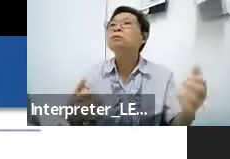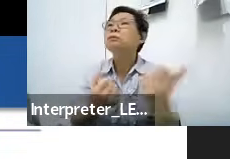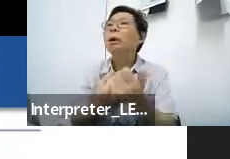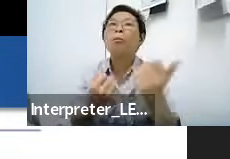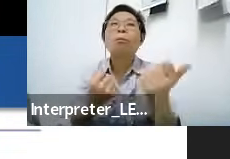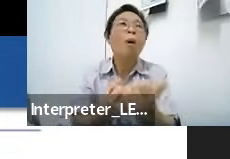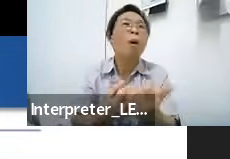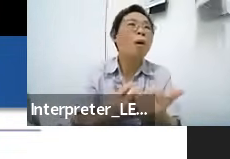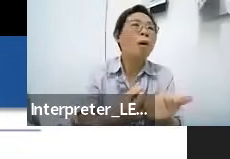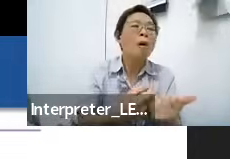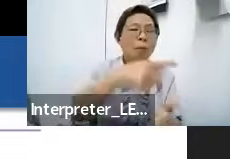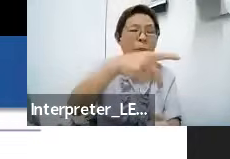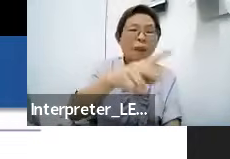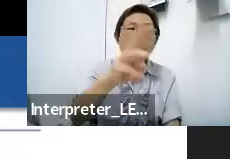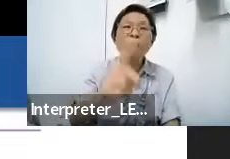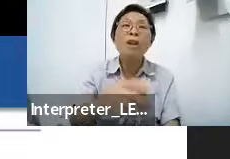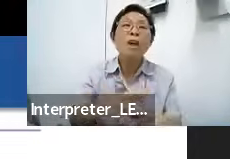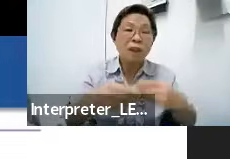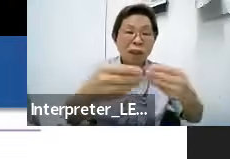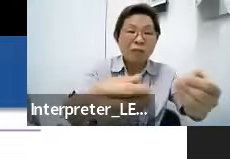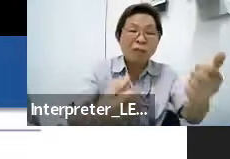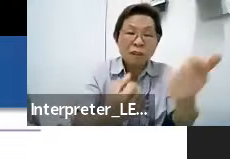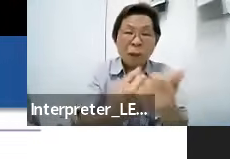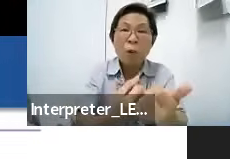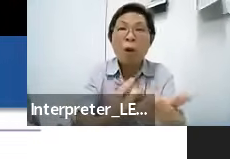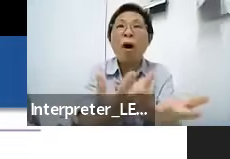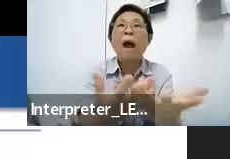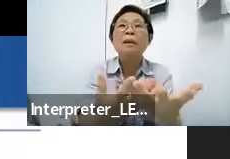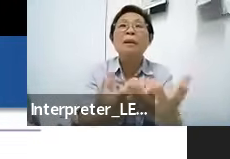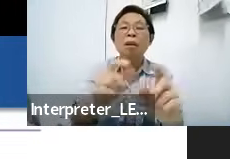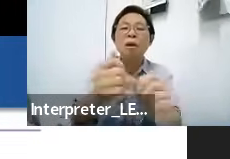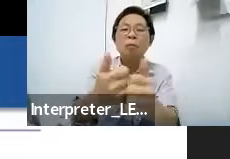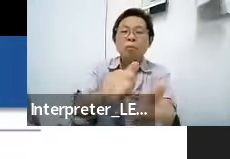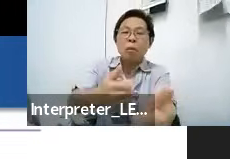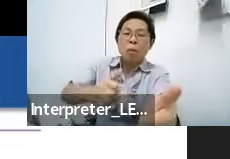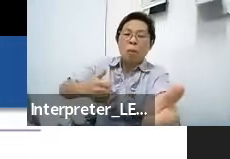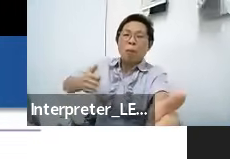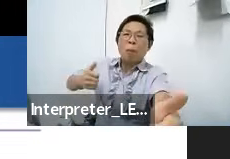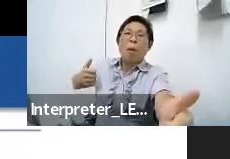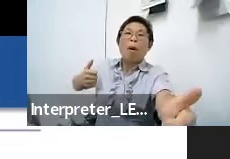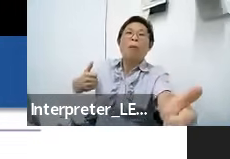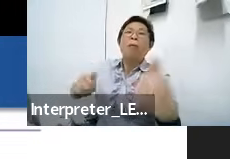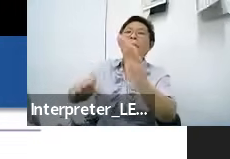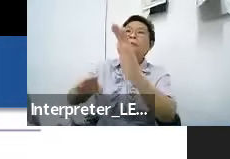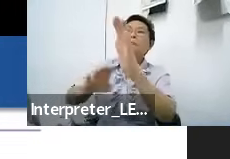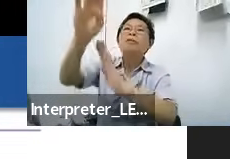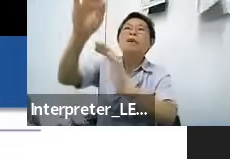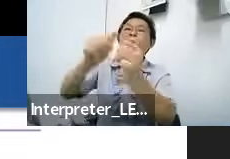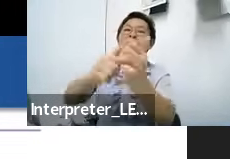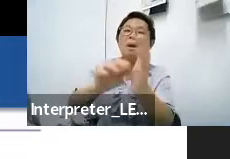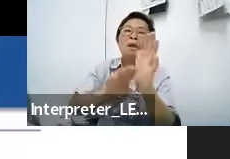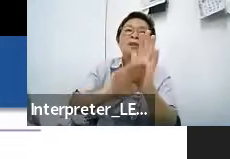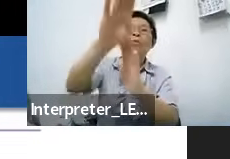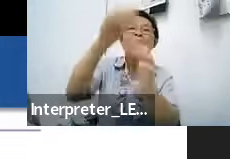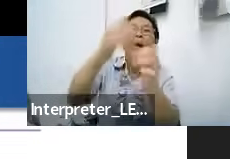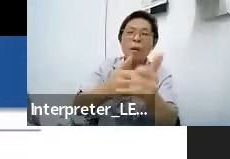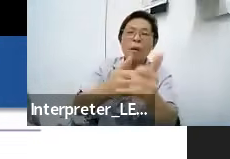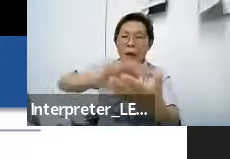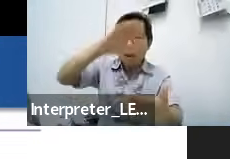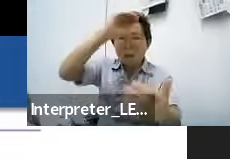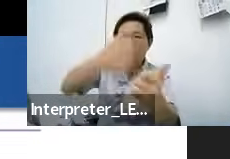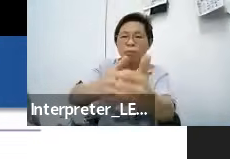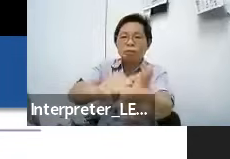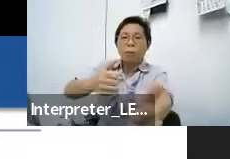were provided to them in school, and they fell further behind in terms of development and learning. So this